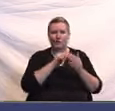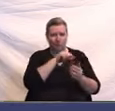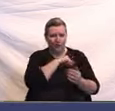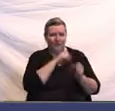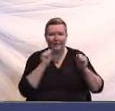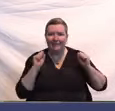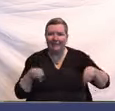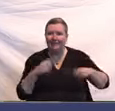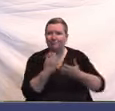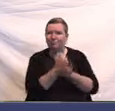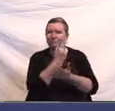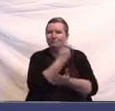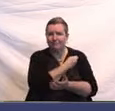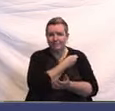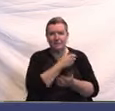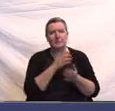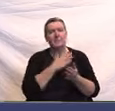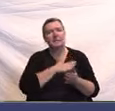ask folks, please,